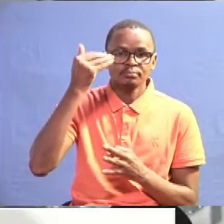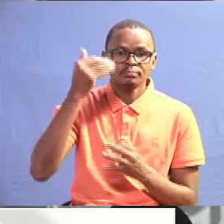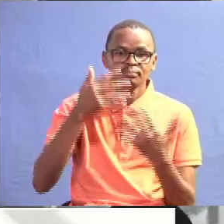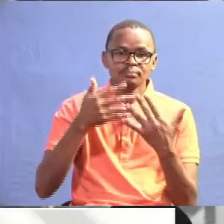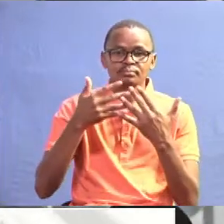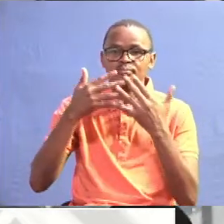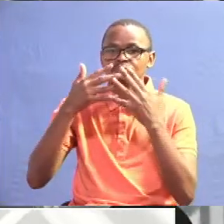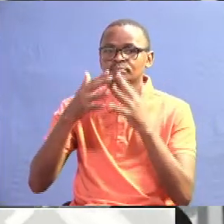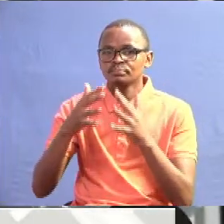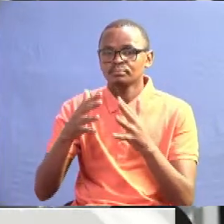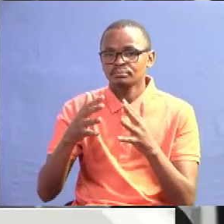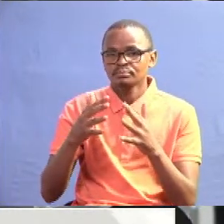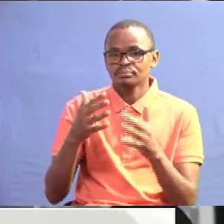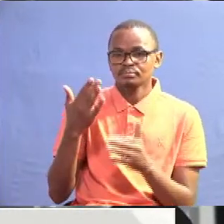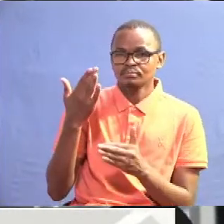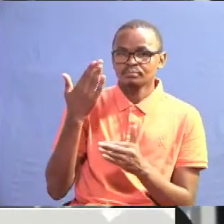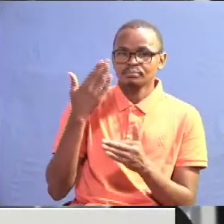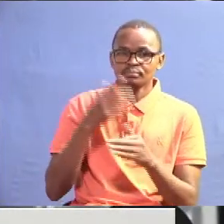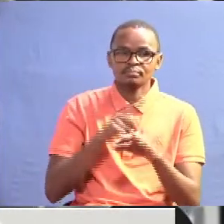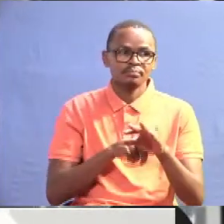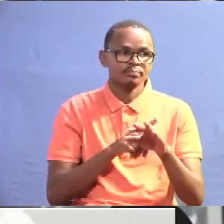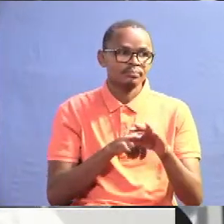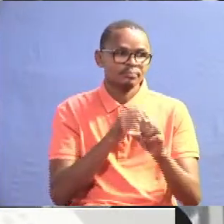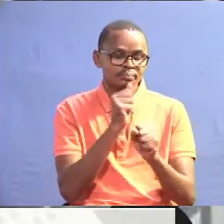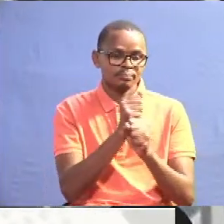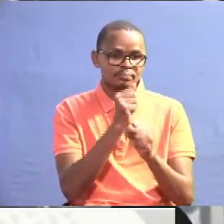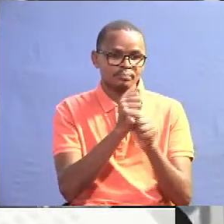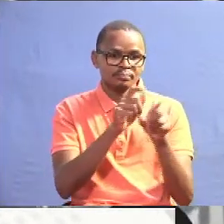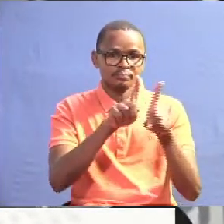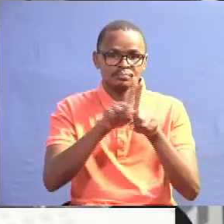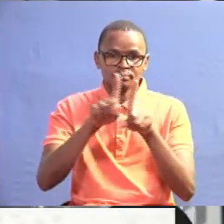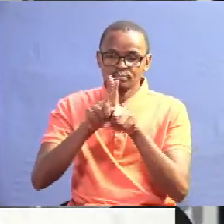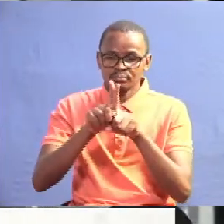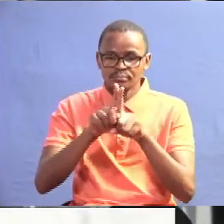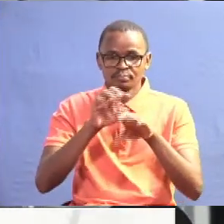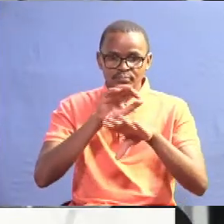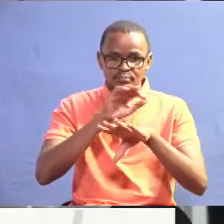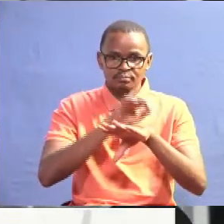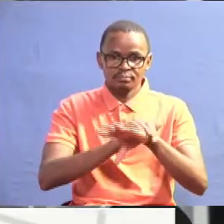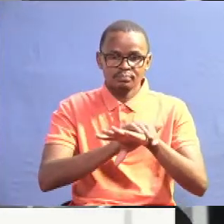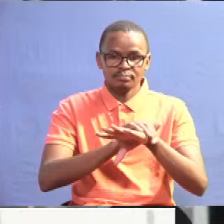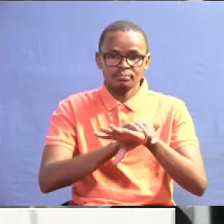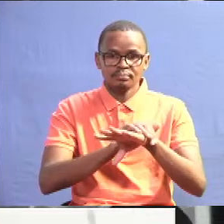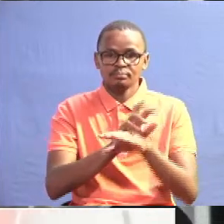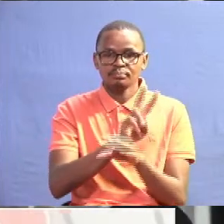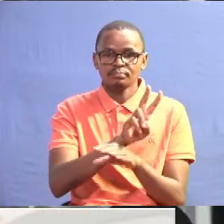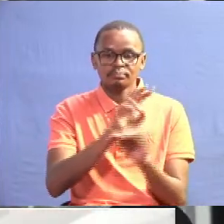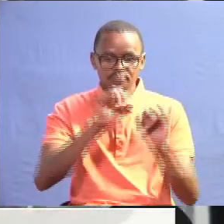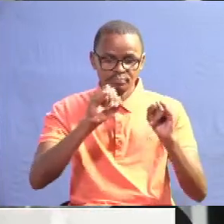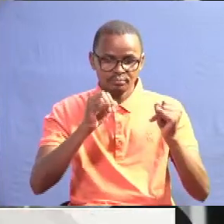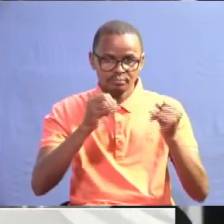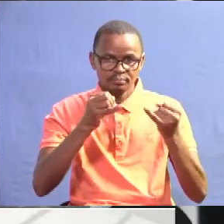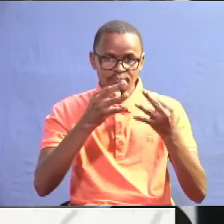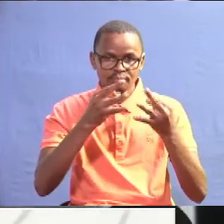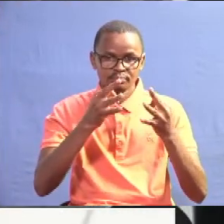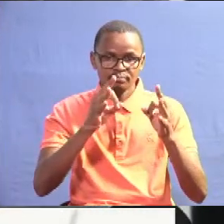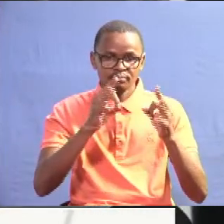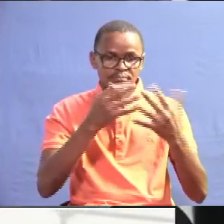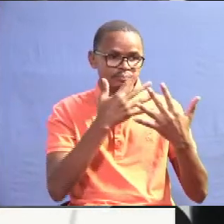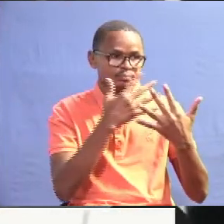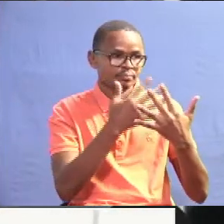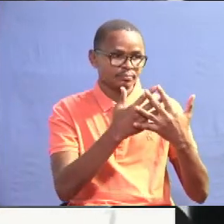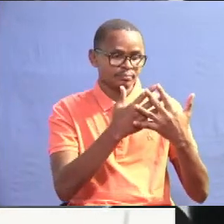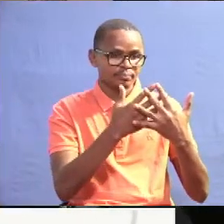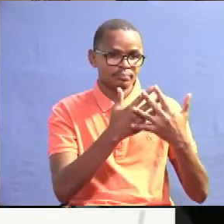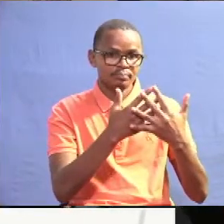released in the only other ceasefire deal. She is from the same Kfar Aza kibbutz as 2 of the newly freed hostages. At a